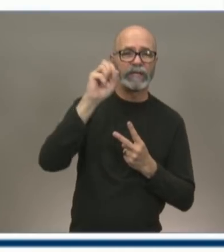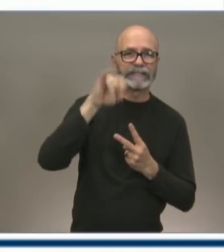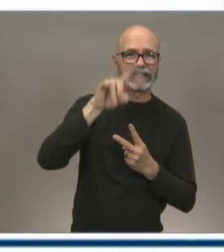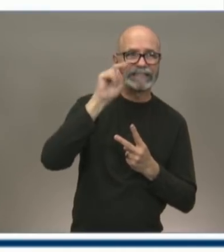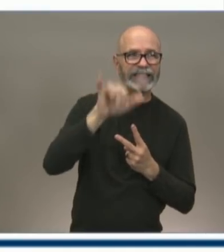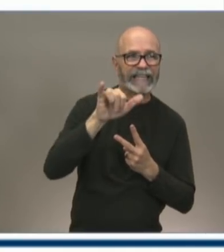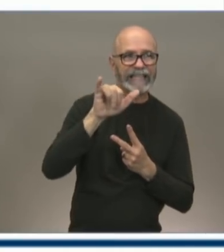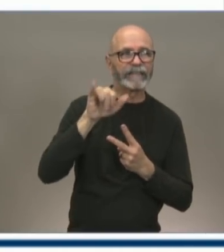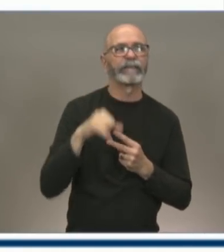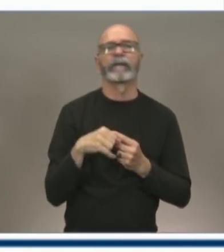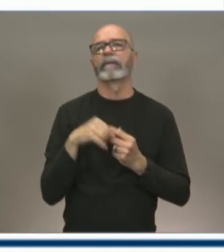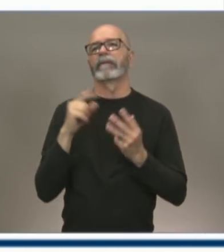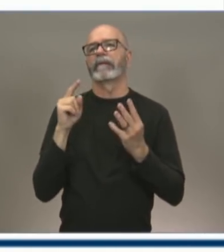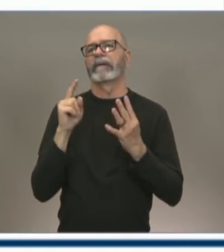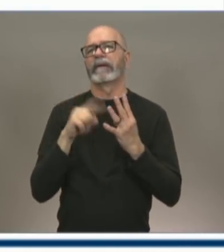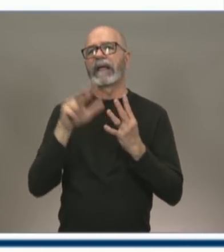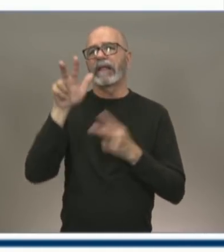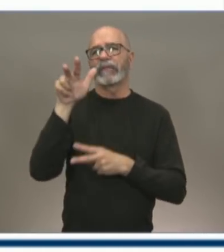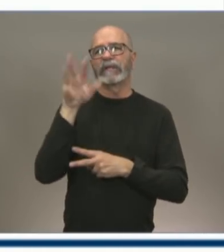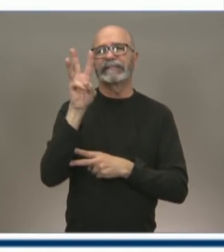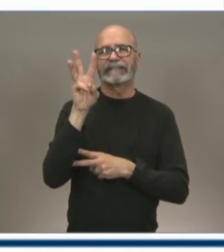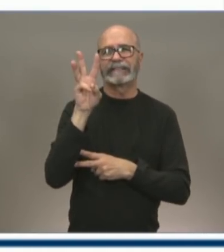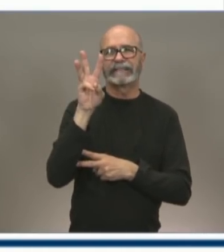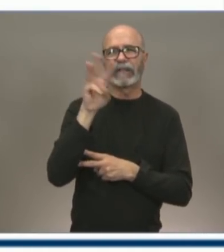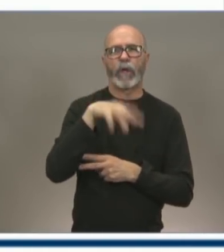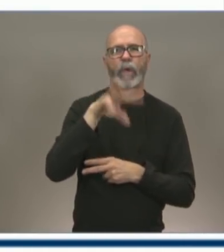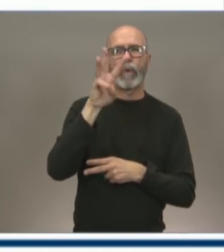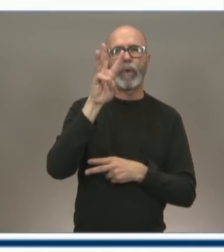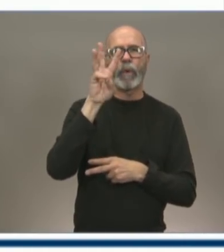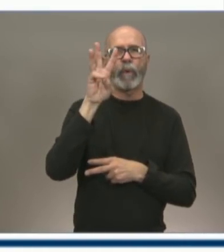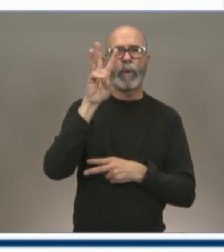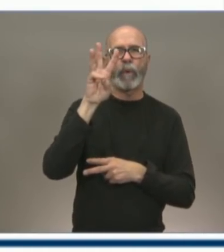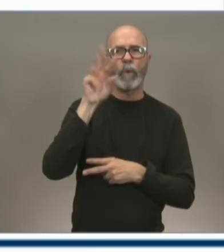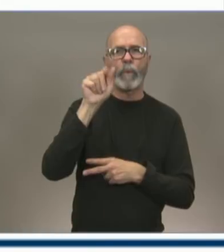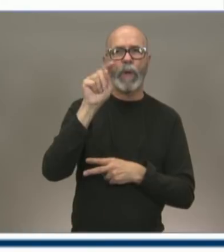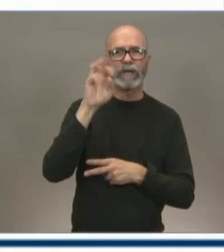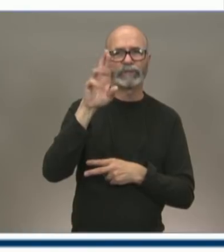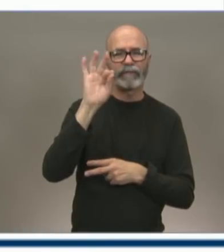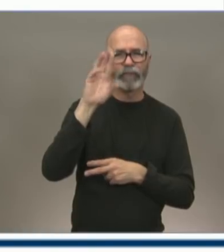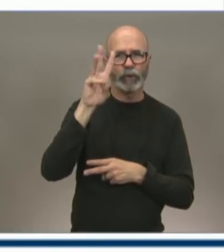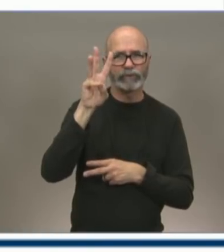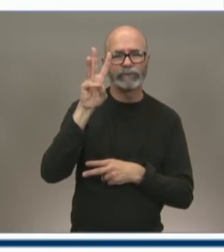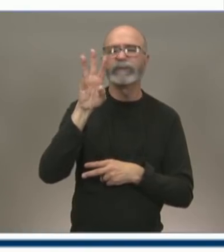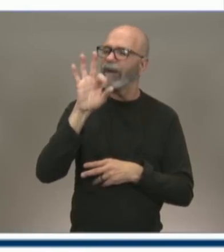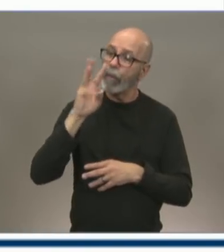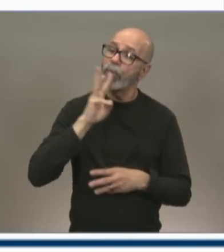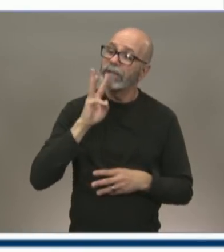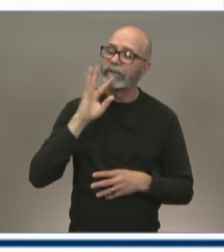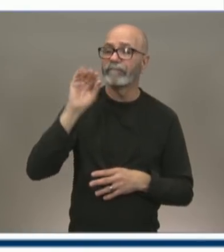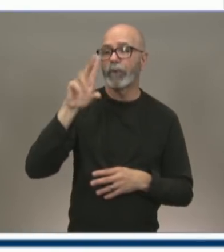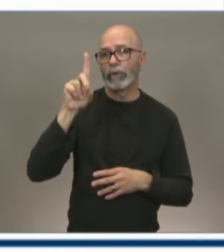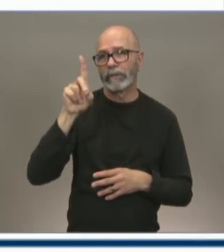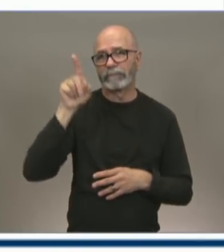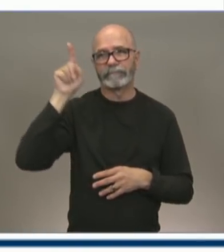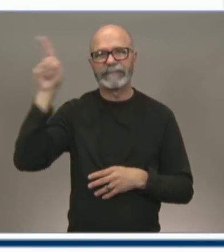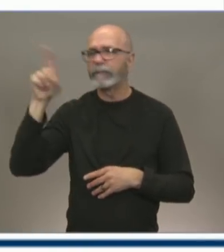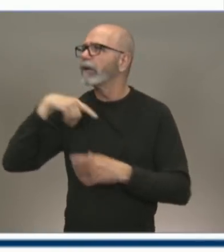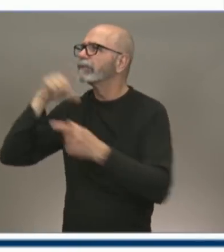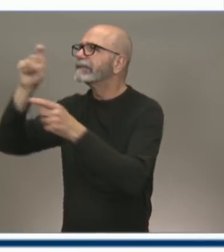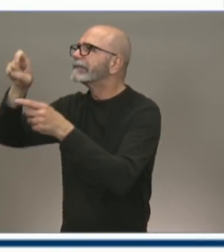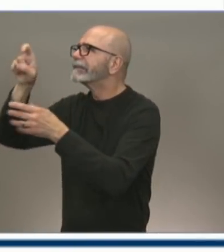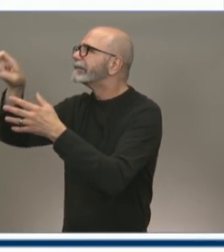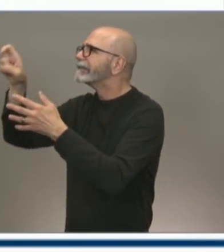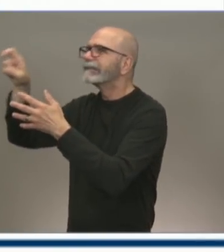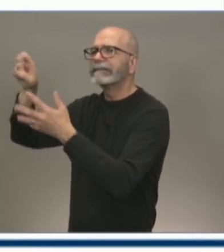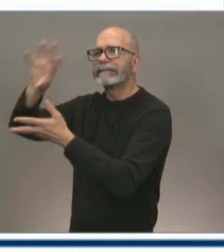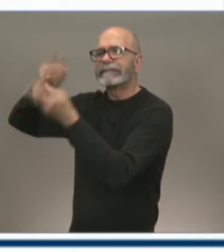at where the need is across the province by continuing to follow the demographics, and we